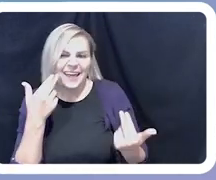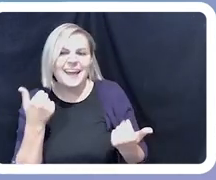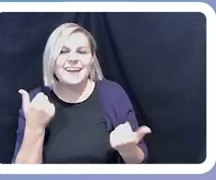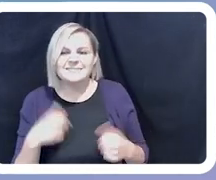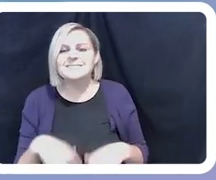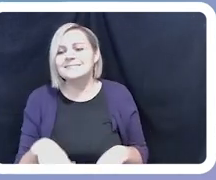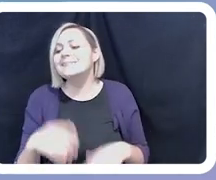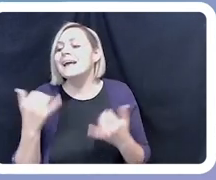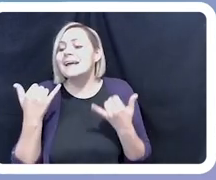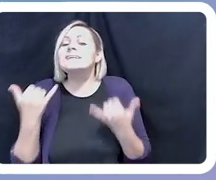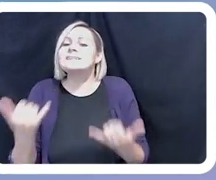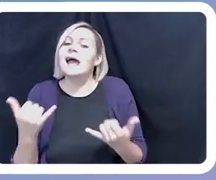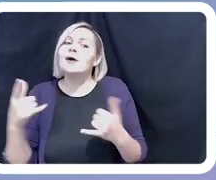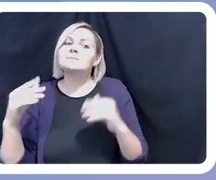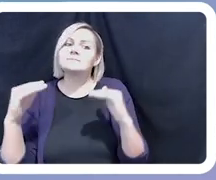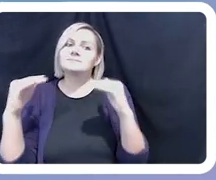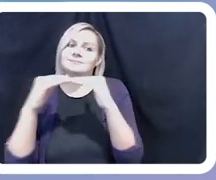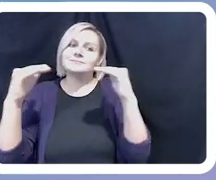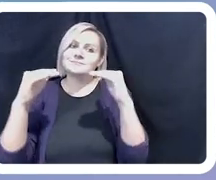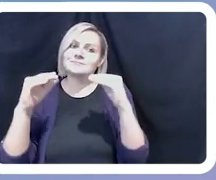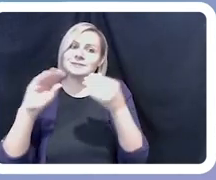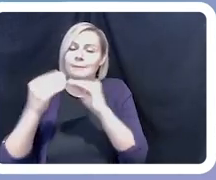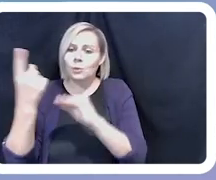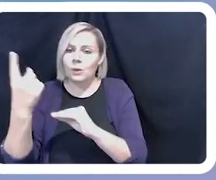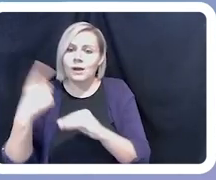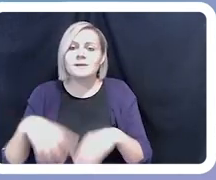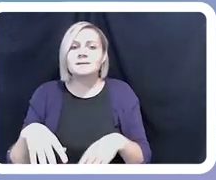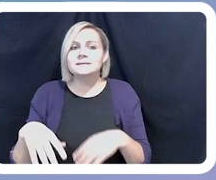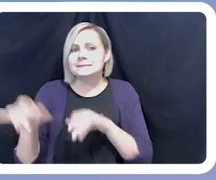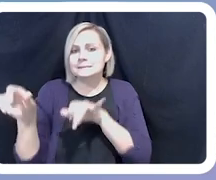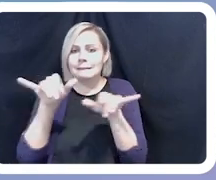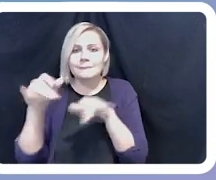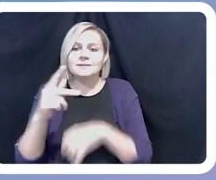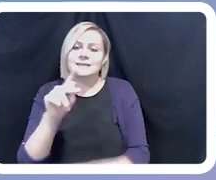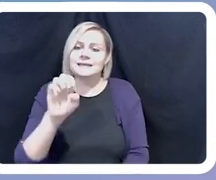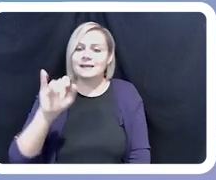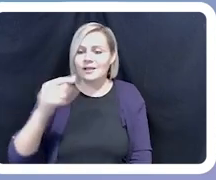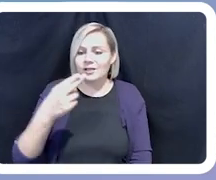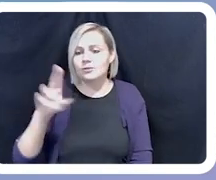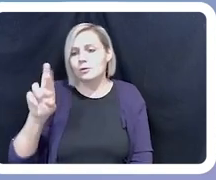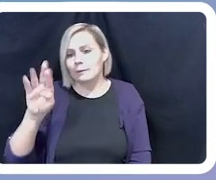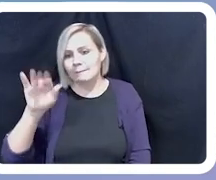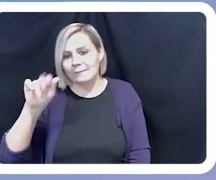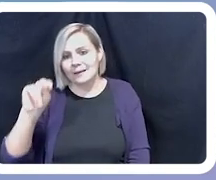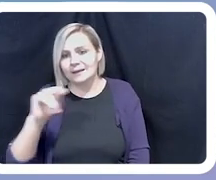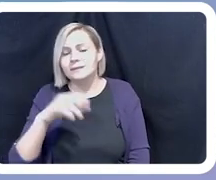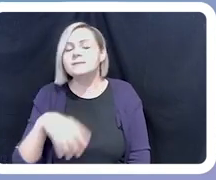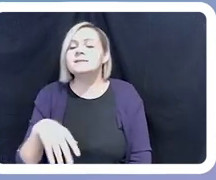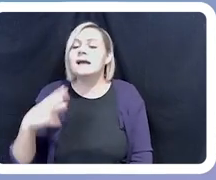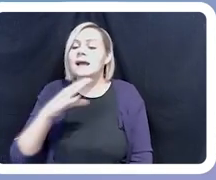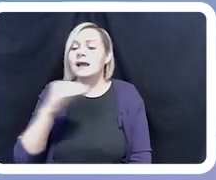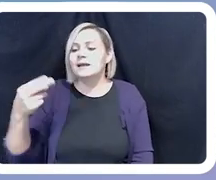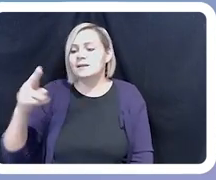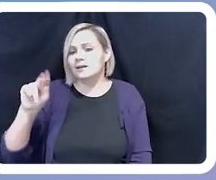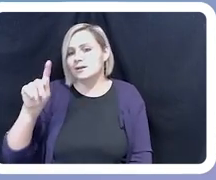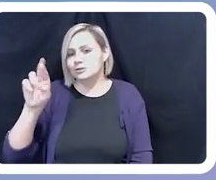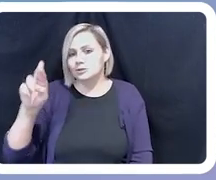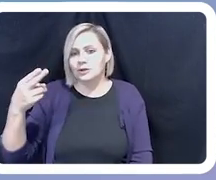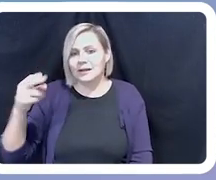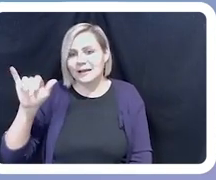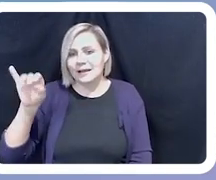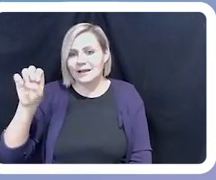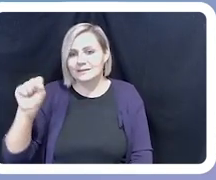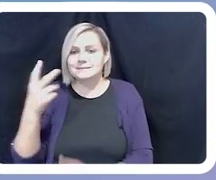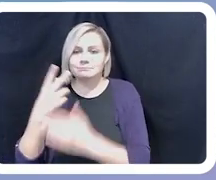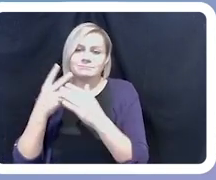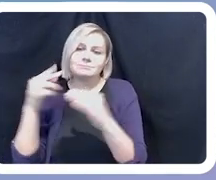did. And now he signed up with number one, of course. Keith Urban is a good one to like, too. Yes. Yes. He's very cute. Yeah. Yeah.